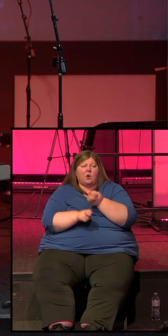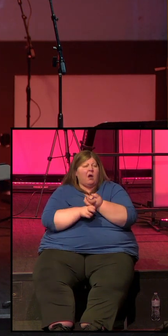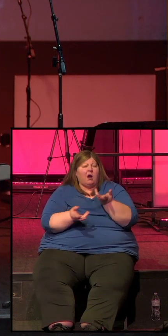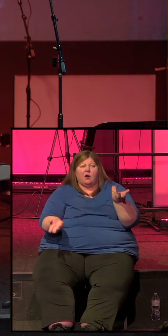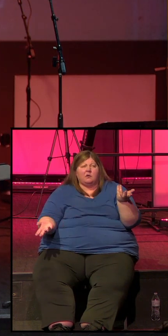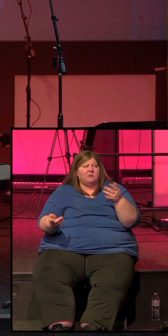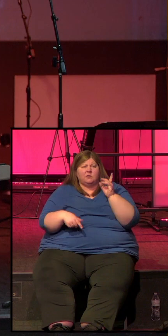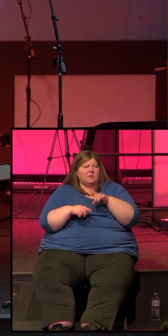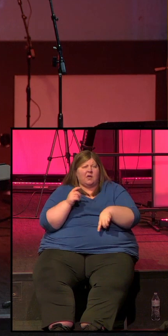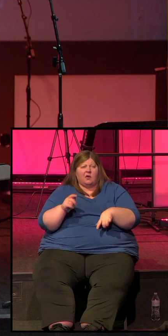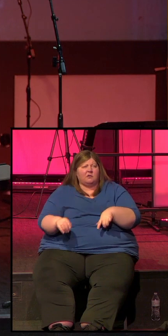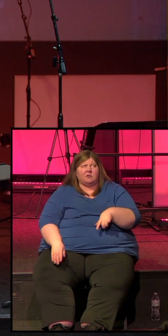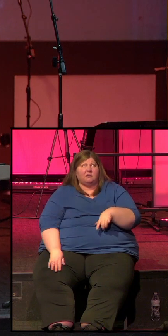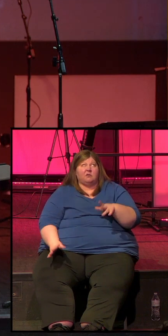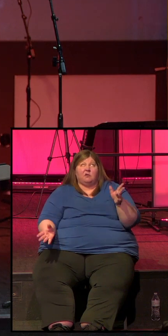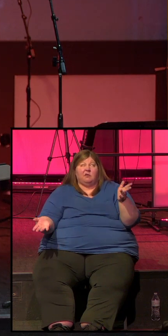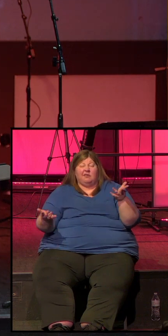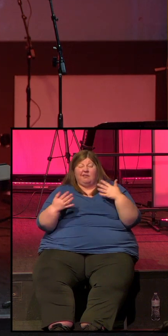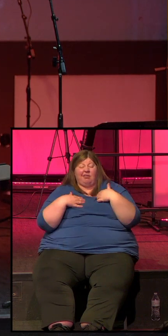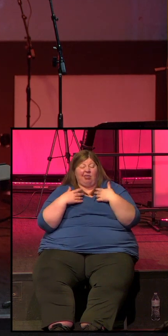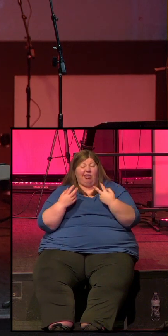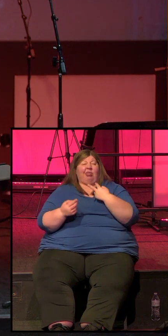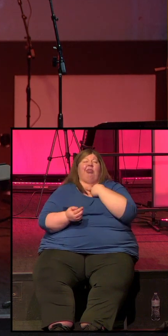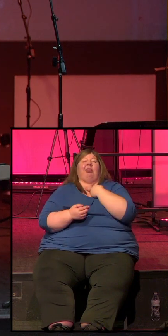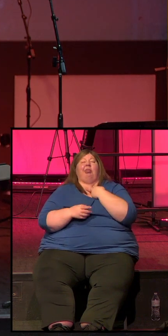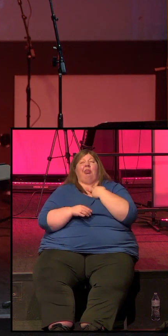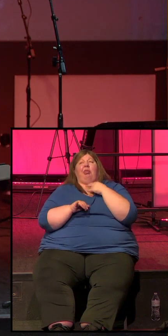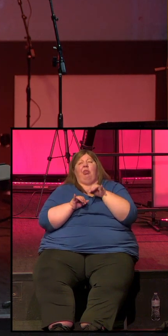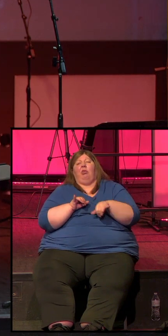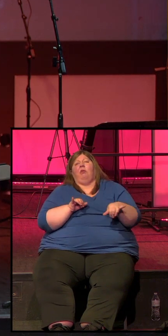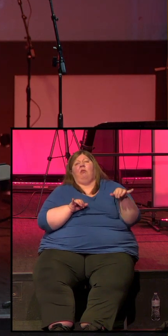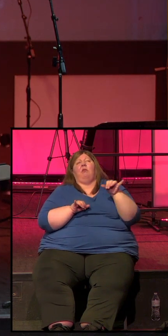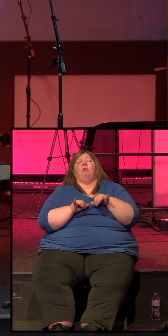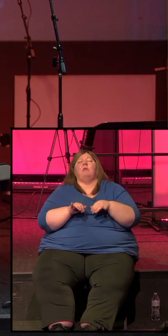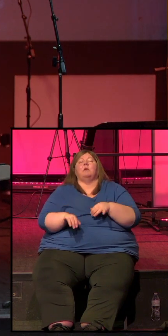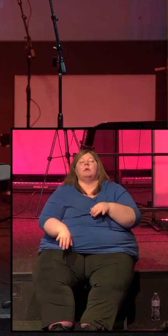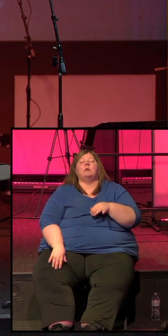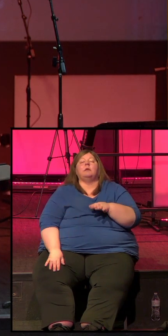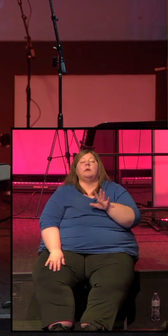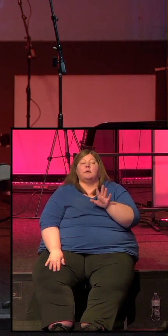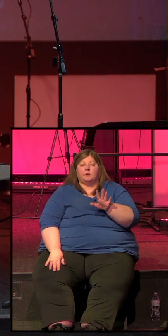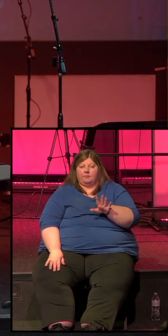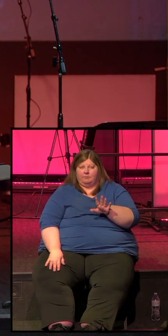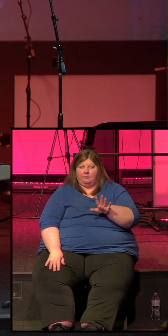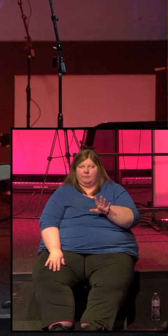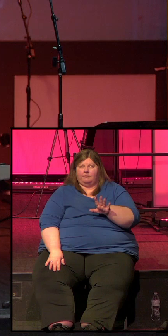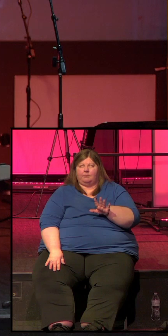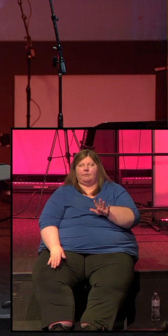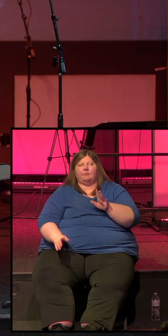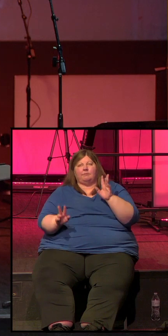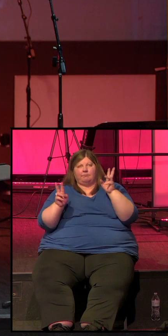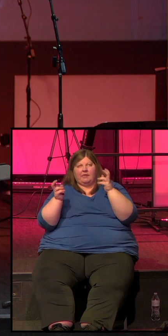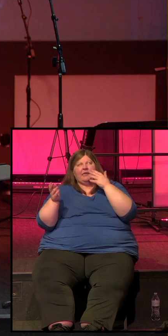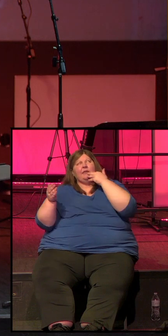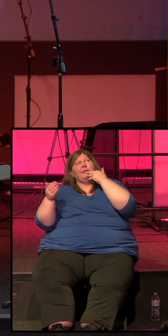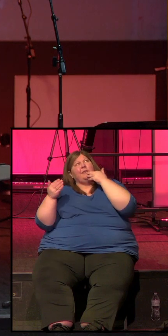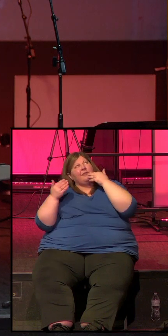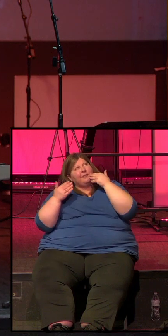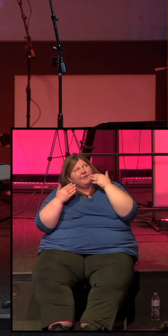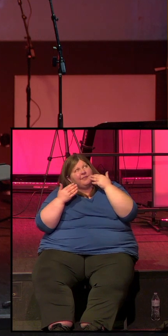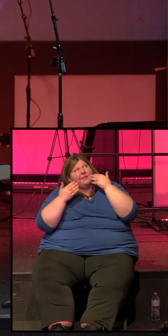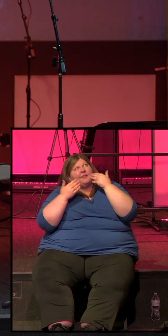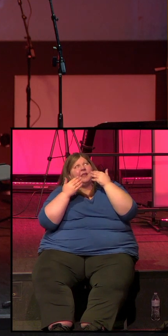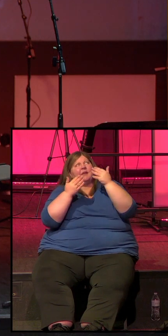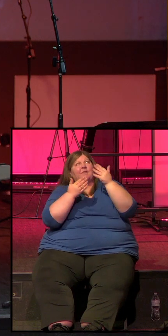just going to adopt it. I'm never going to change. He says, in giving joyful thanks to the Father who has qualified you to share in